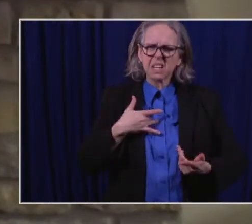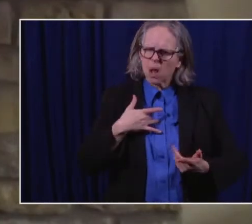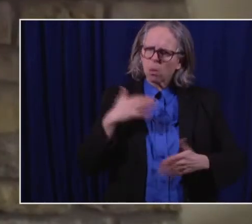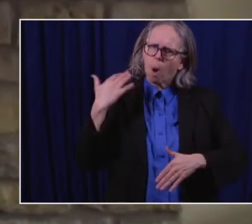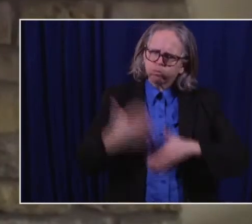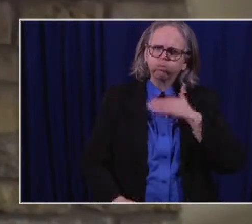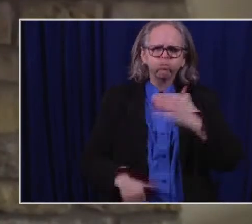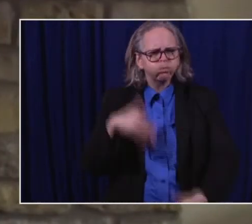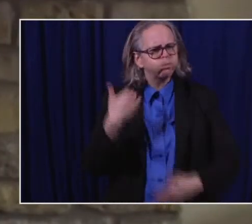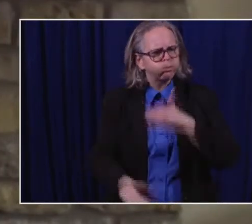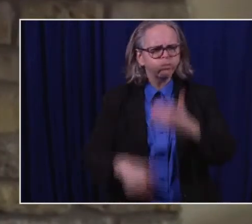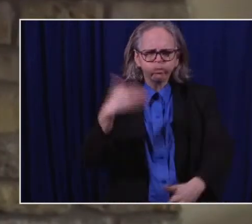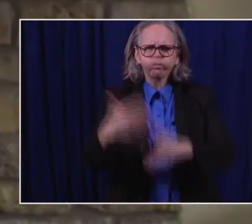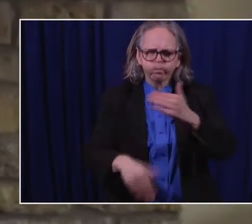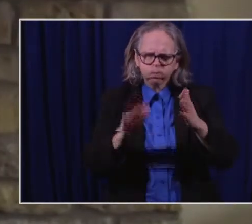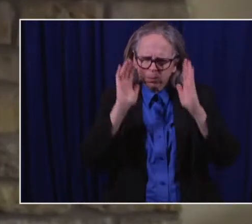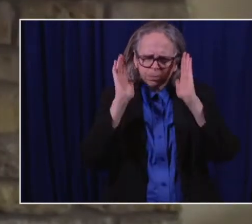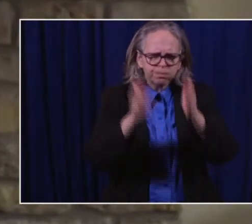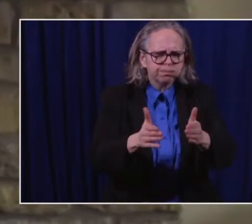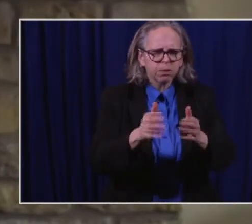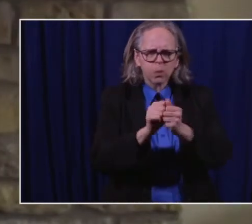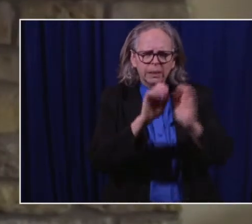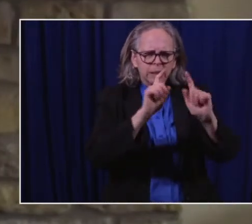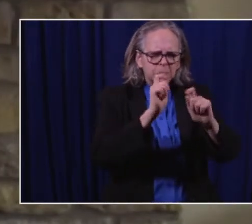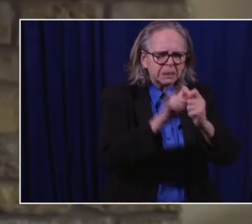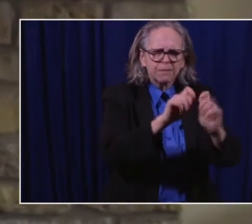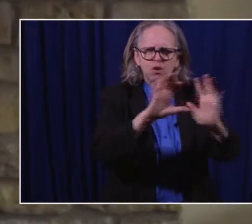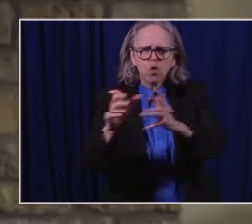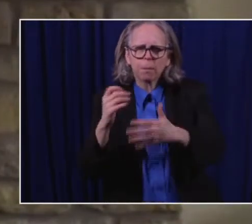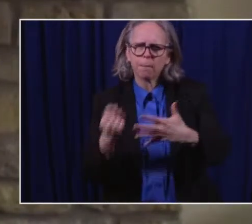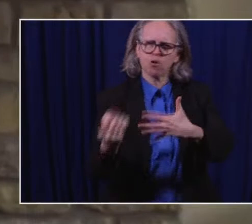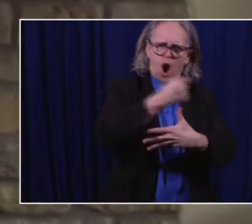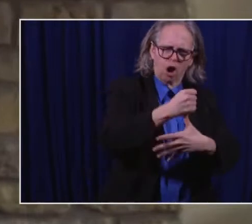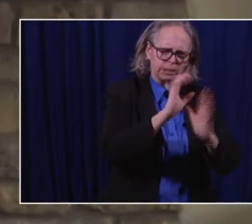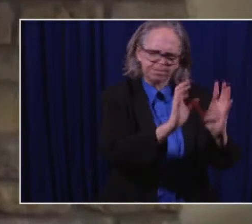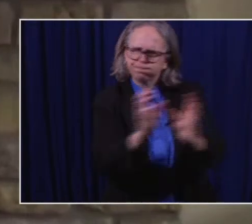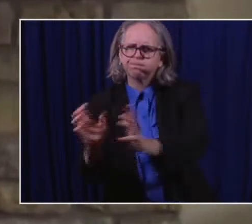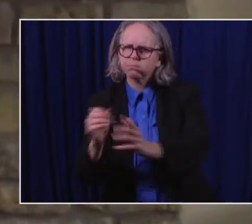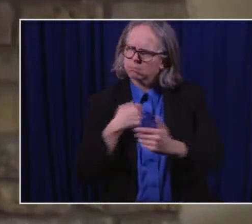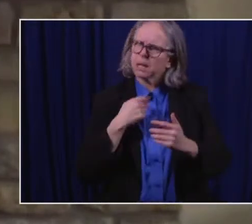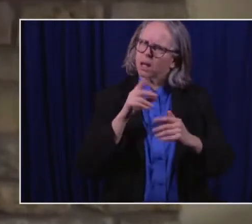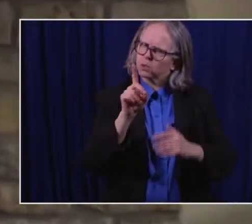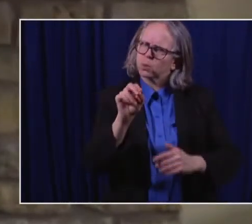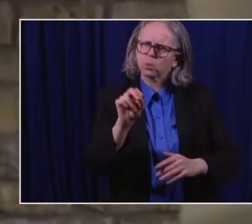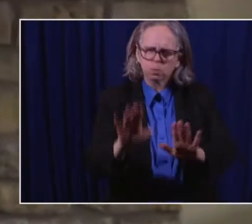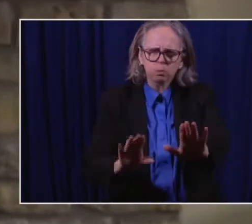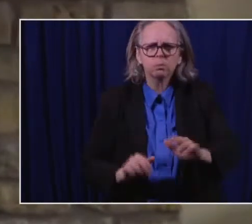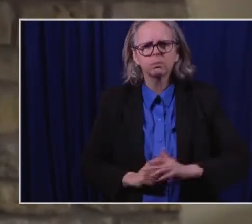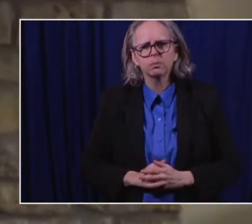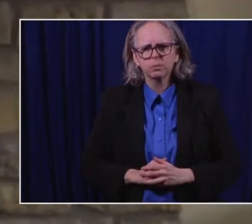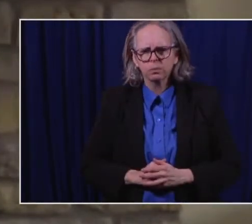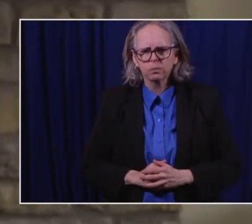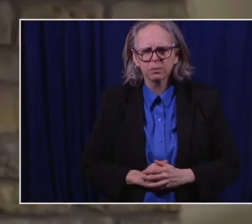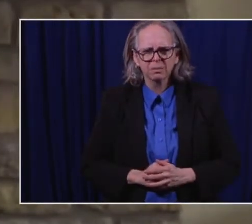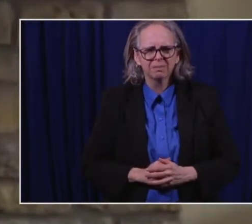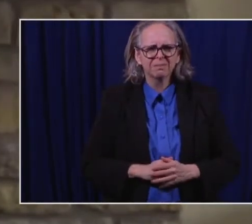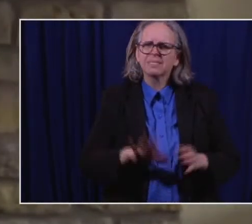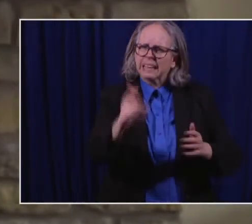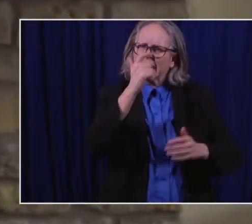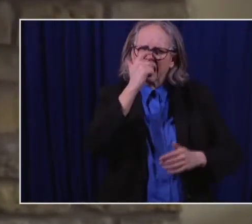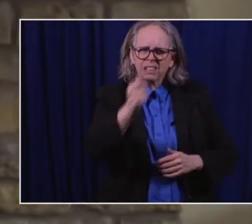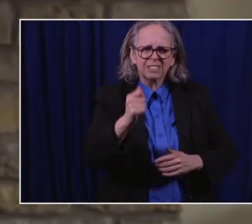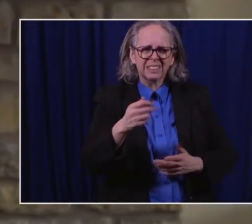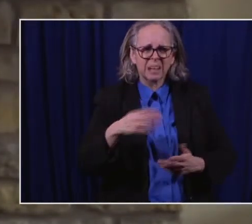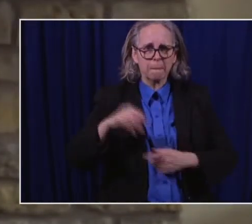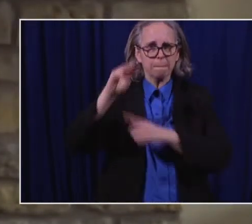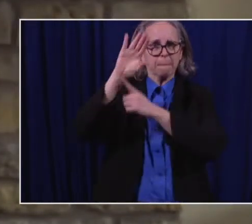most results. And by that, I mean, we have it's quite amazing when you compare Michigan and Ohio